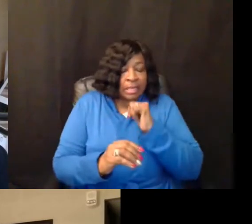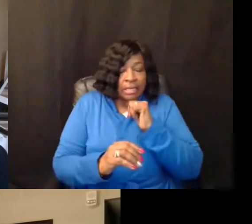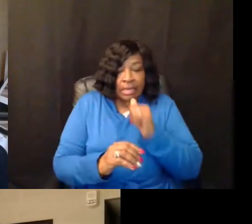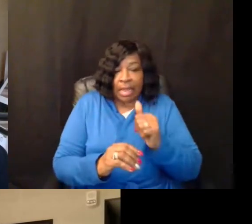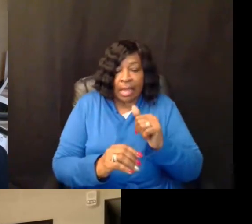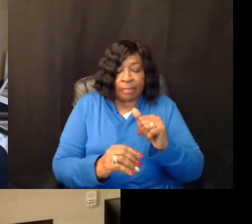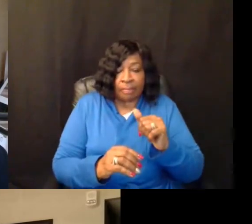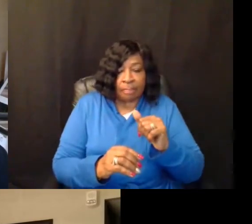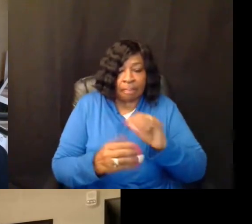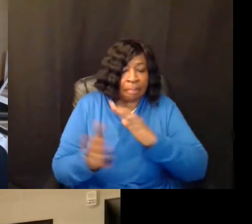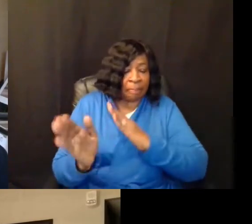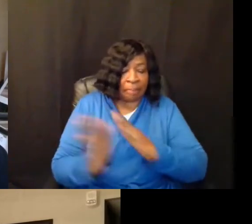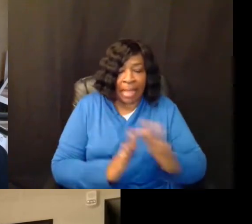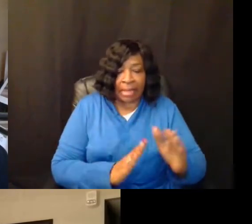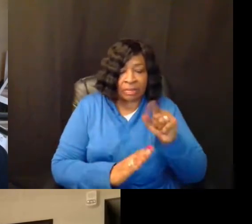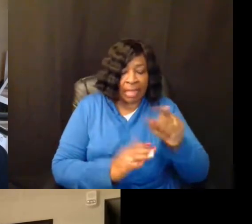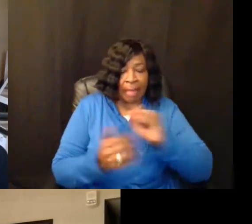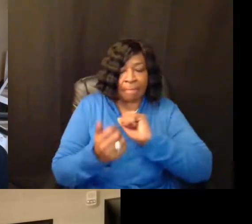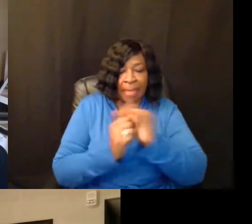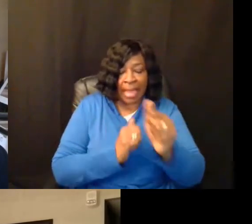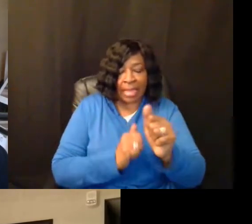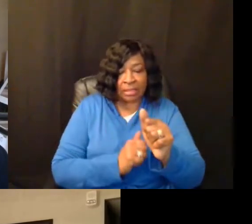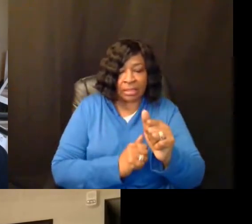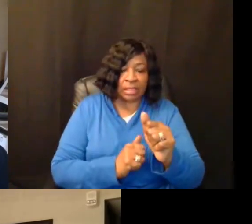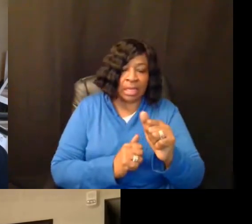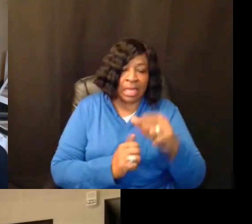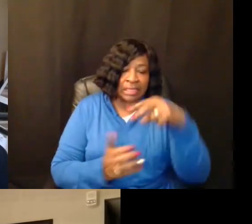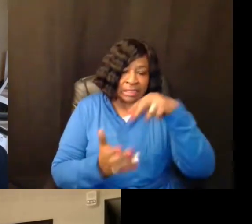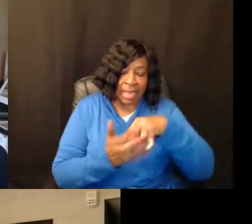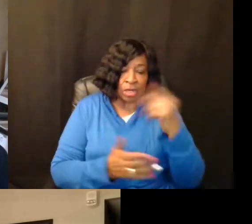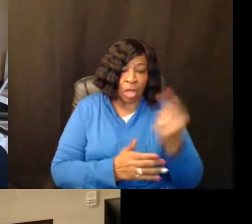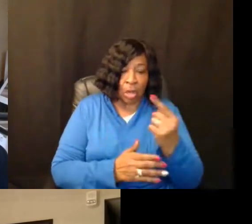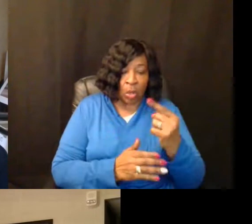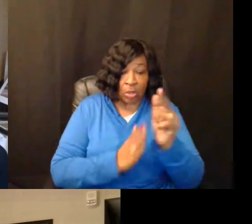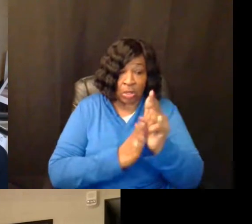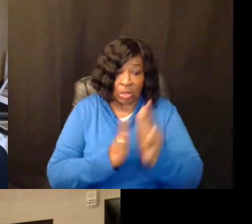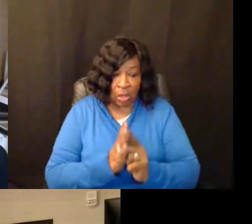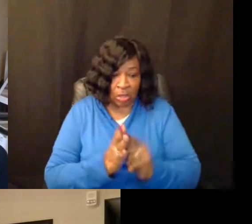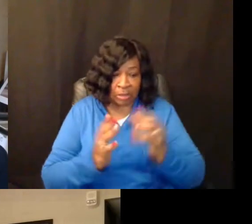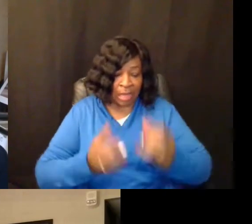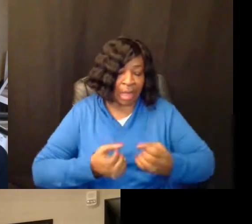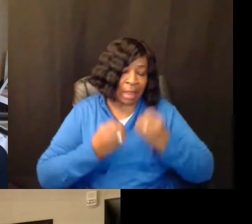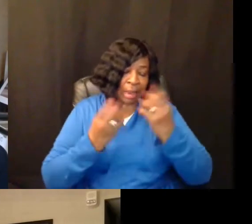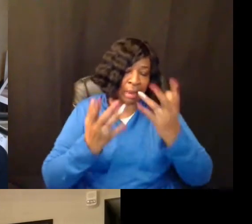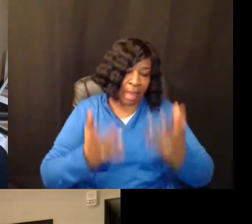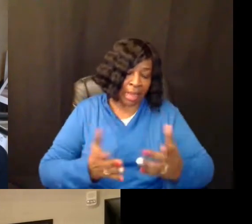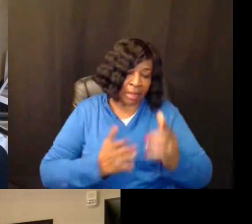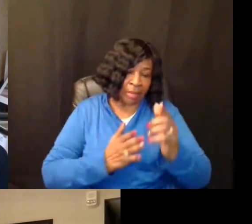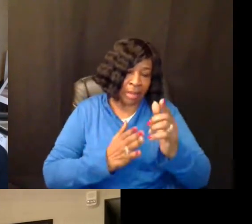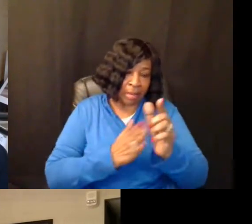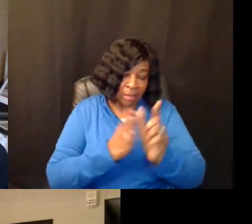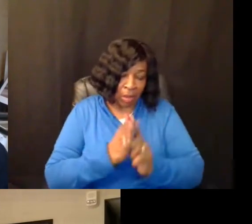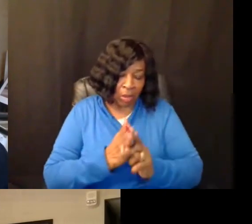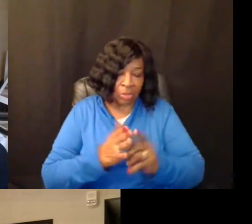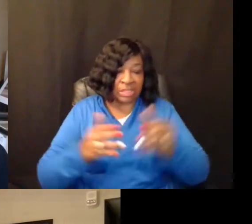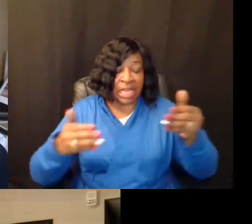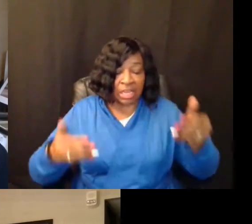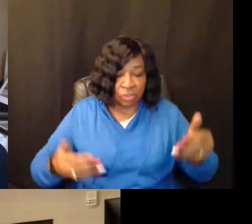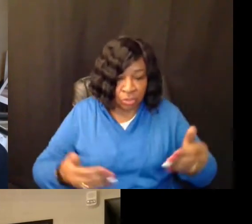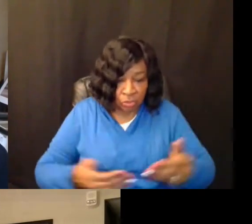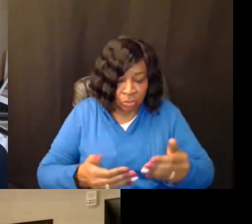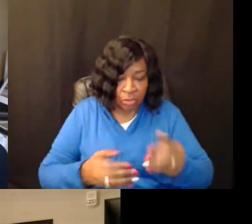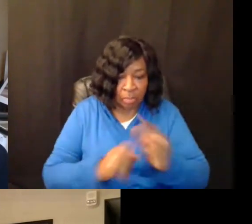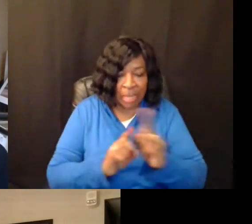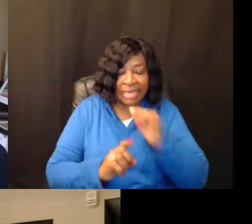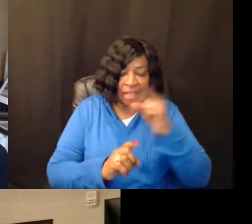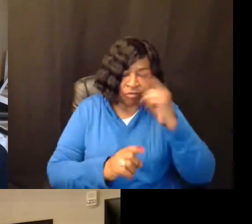or passing as standalone legislation. A lot of legislation gets introduced not for the purposes of ever